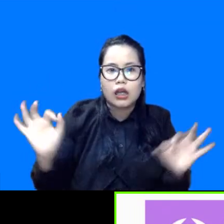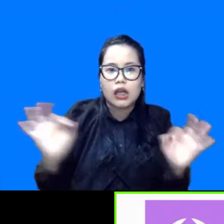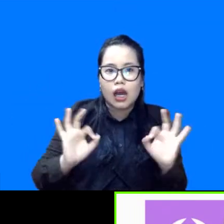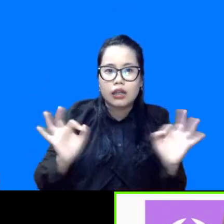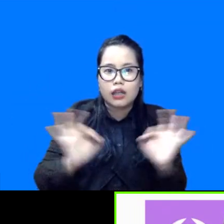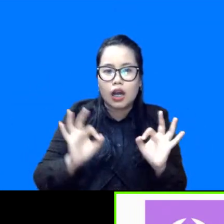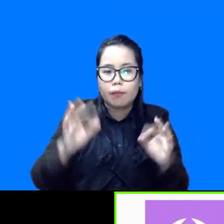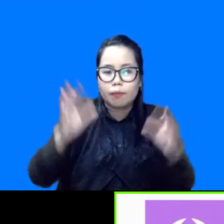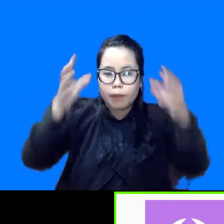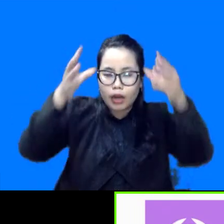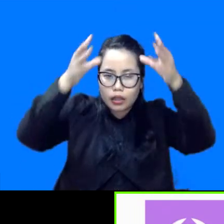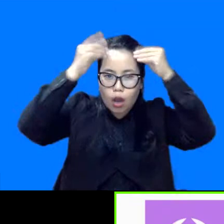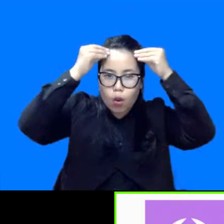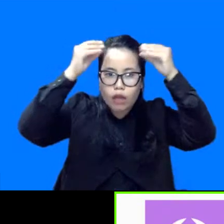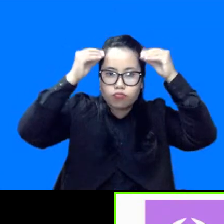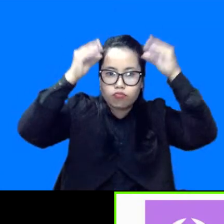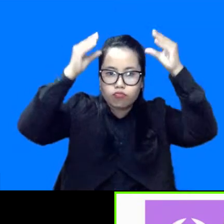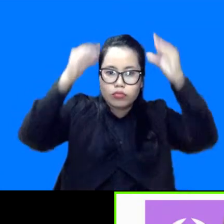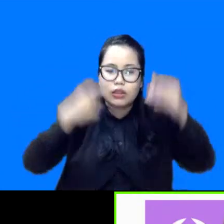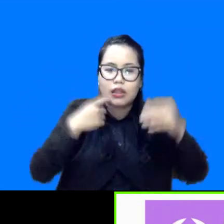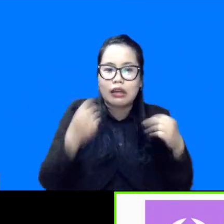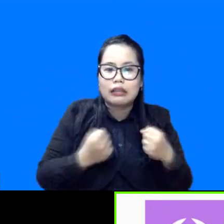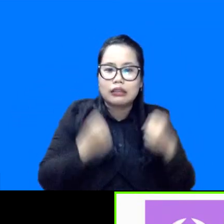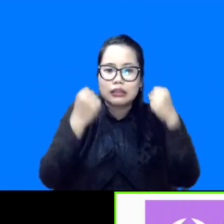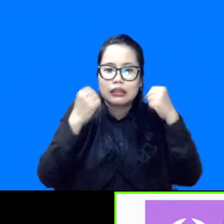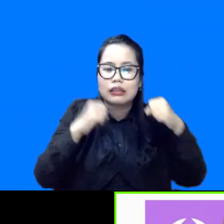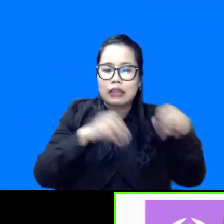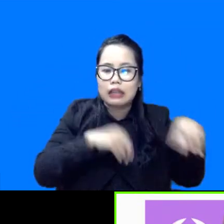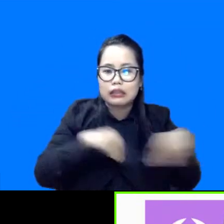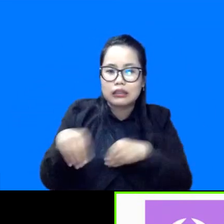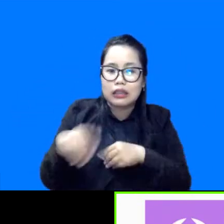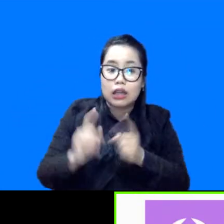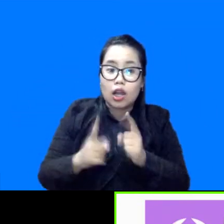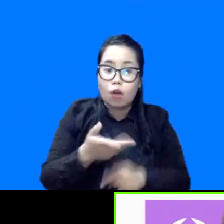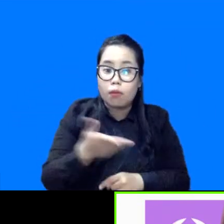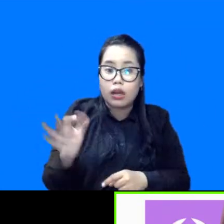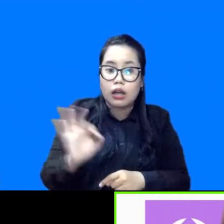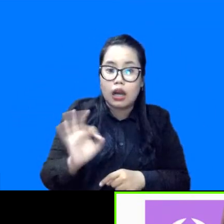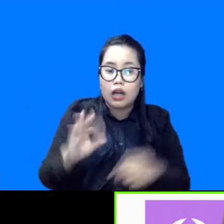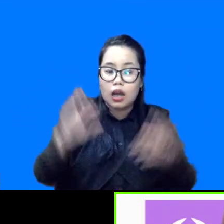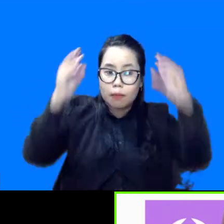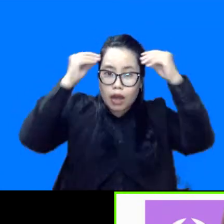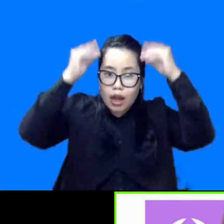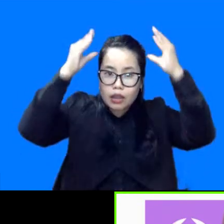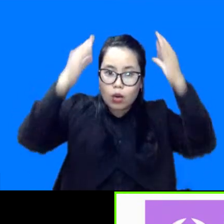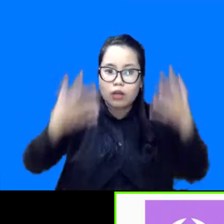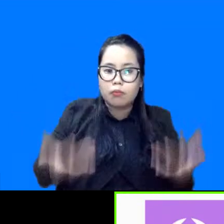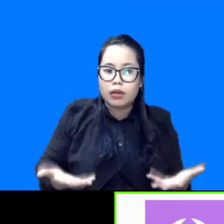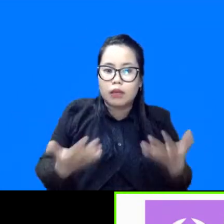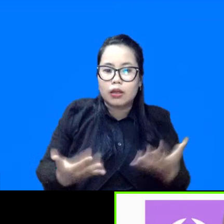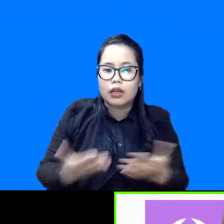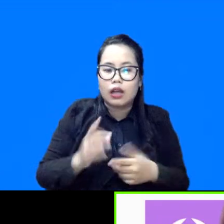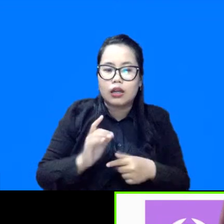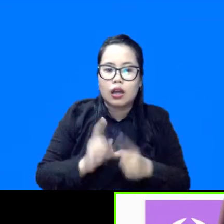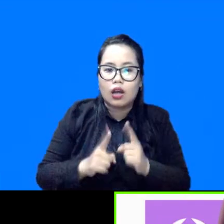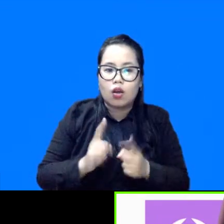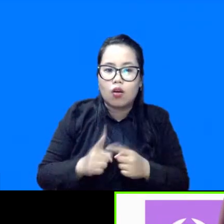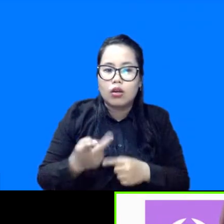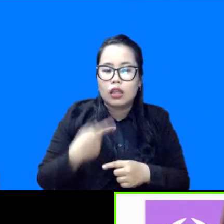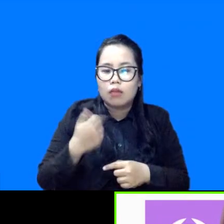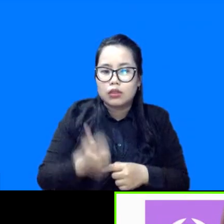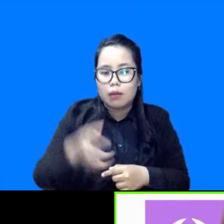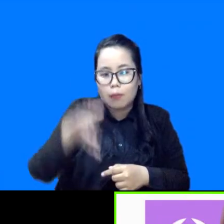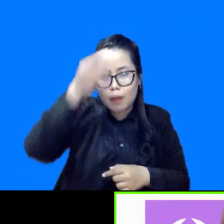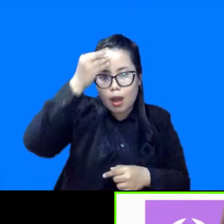they don't have the knowledge, how they can understand it, how they can make the decision on it. Because